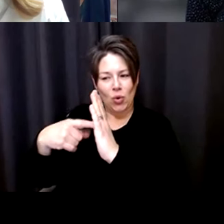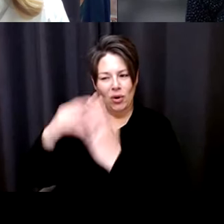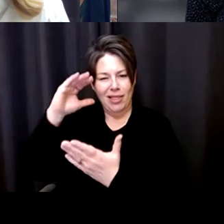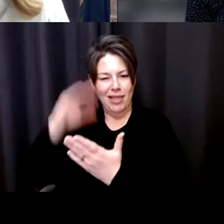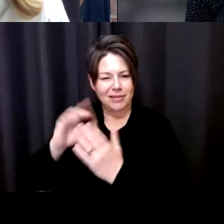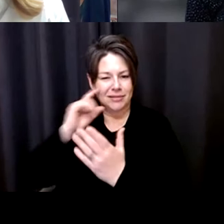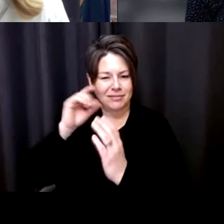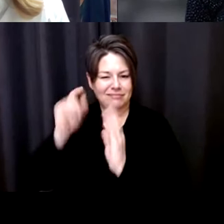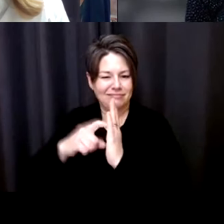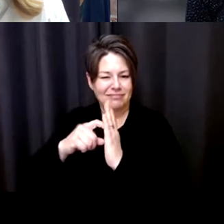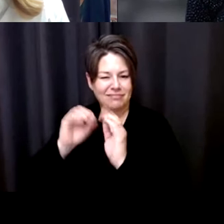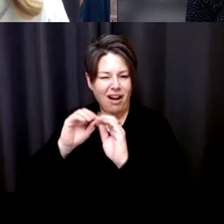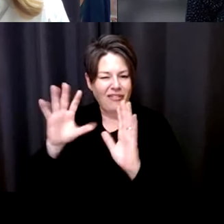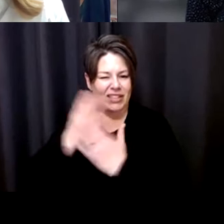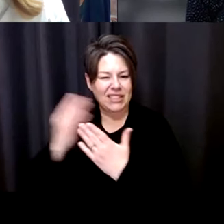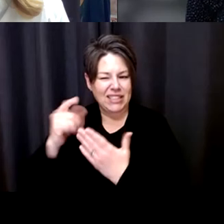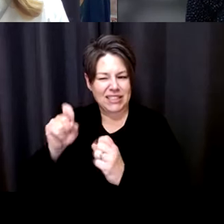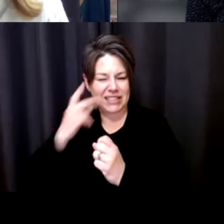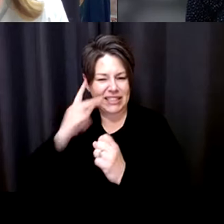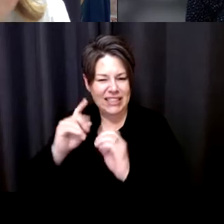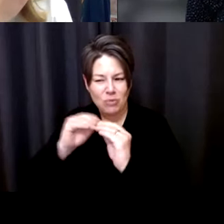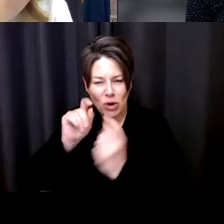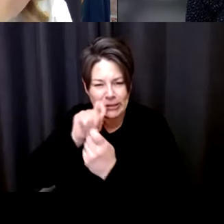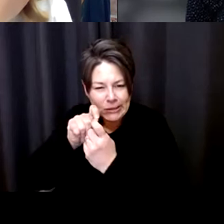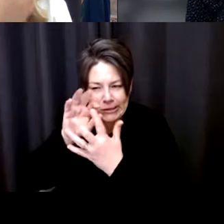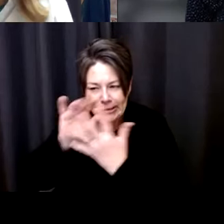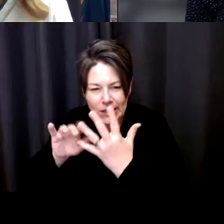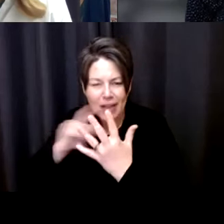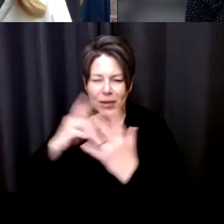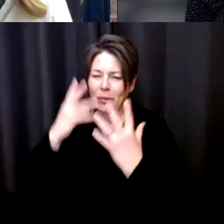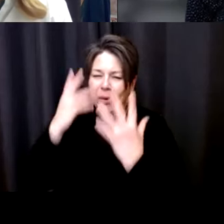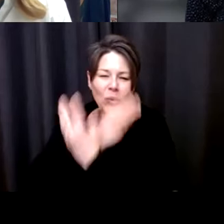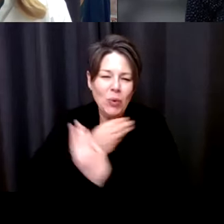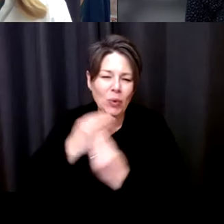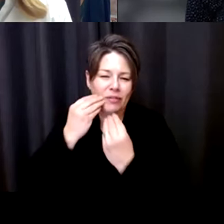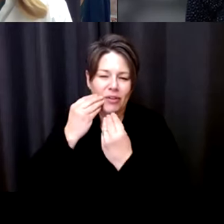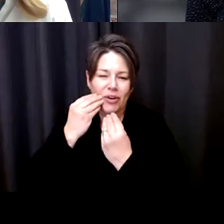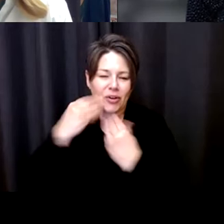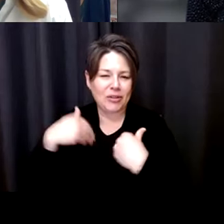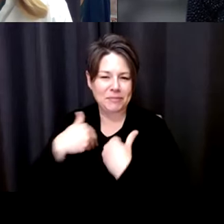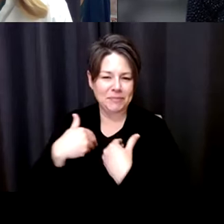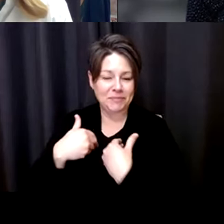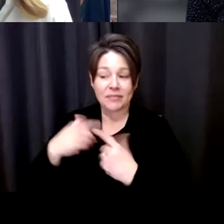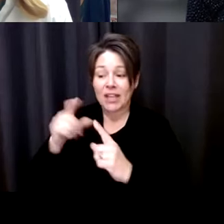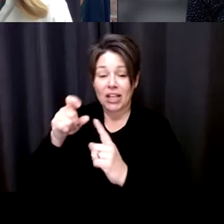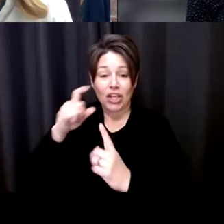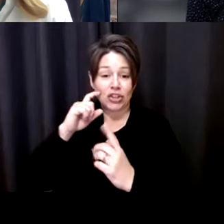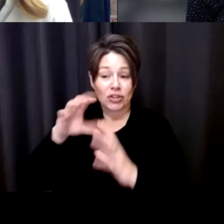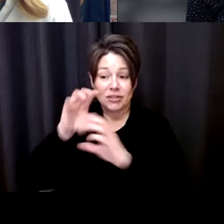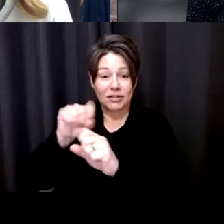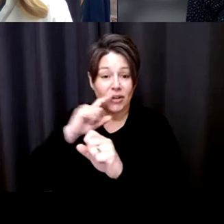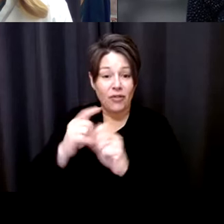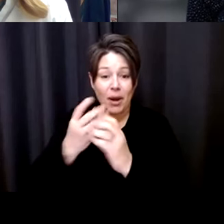obvious features concealed within these beautiful specimens. She captured them from bud to bloom